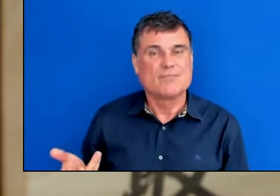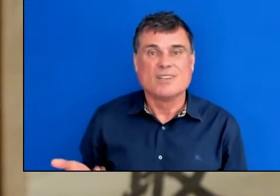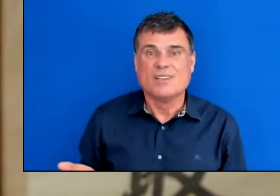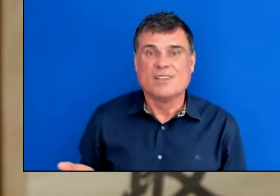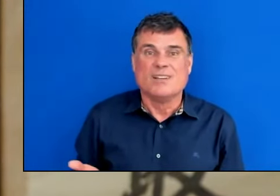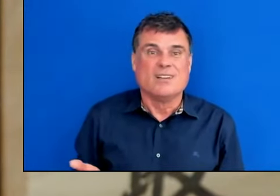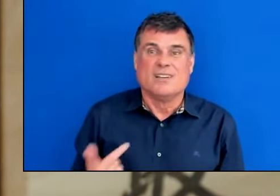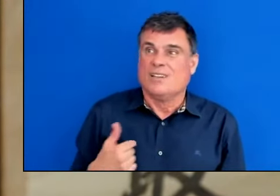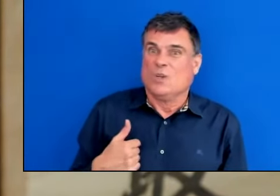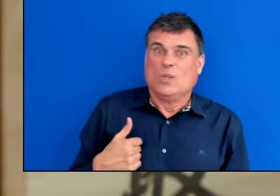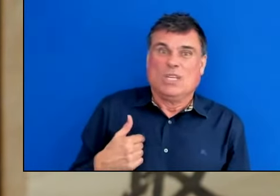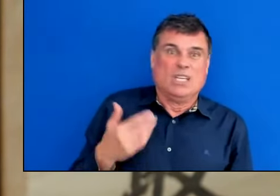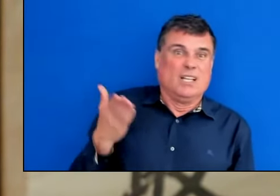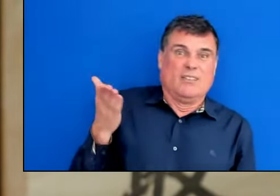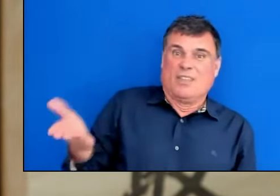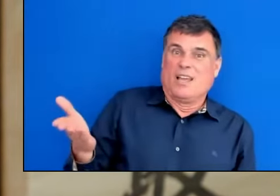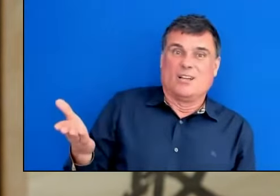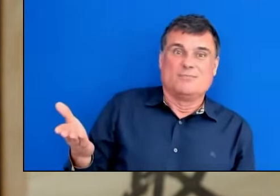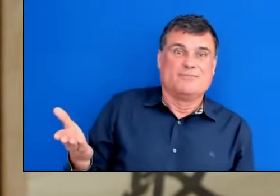till